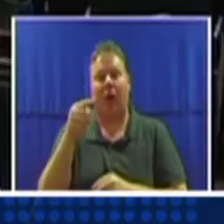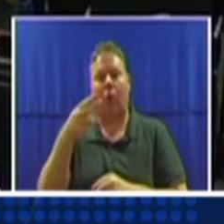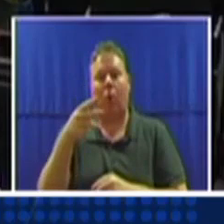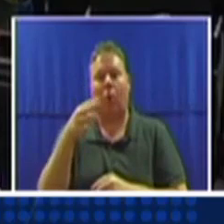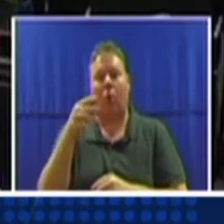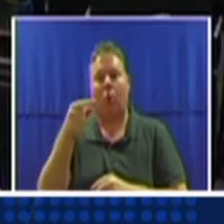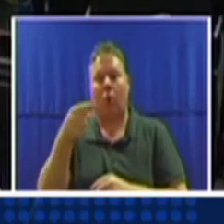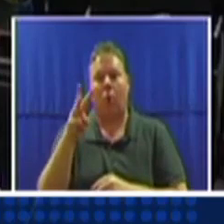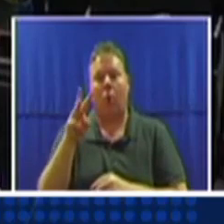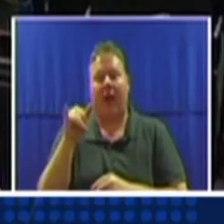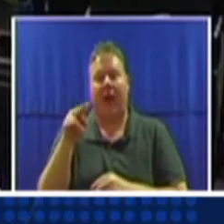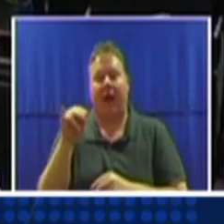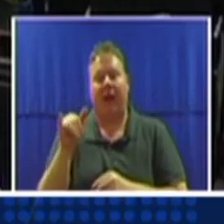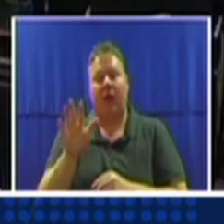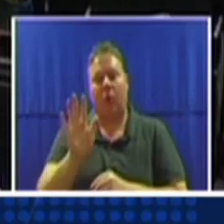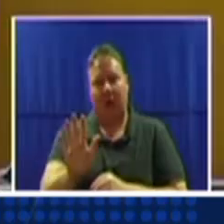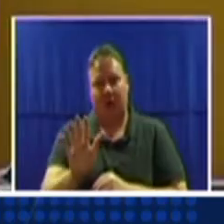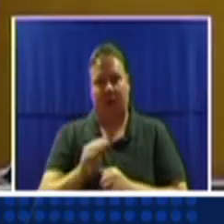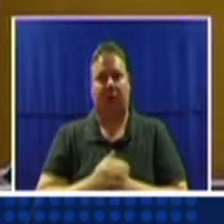goes today,